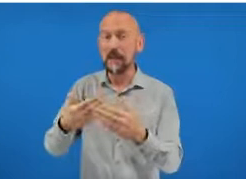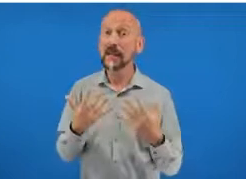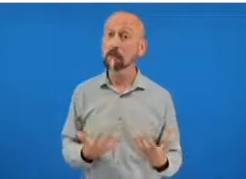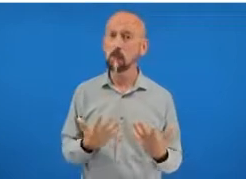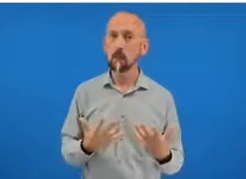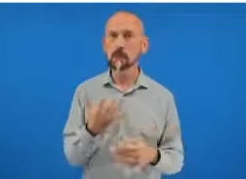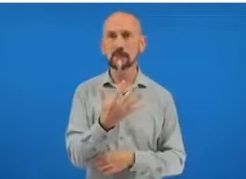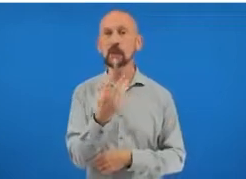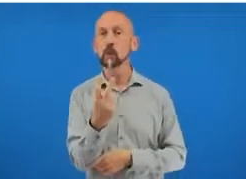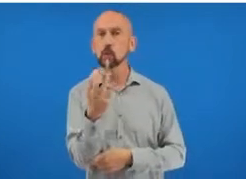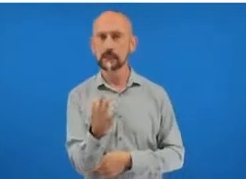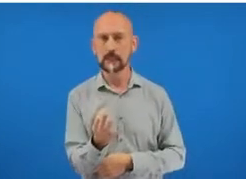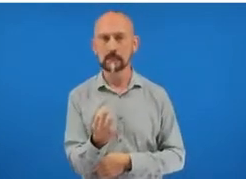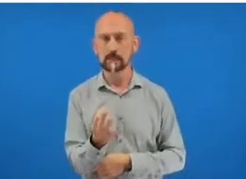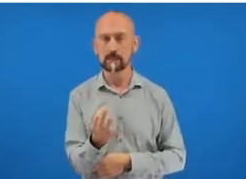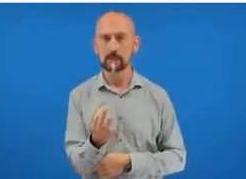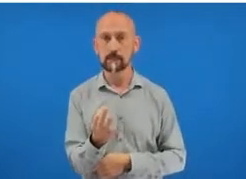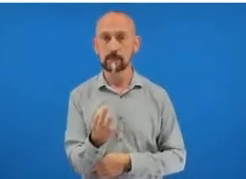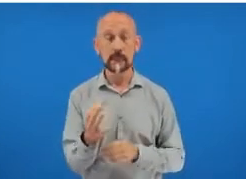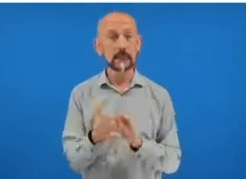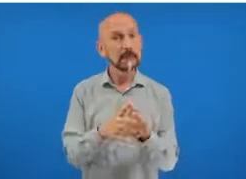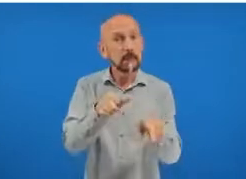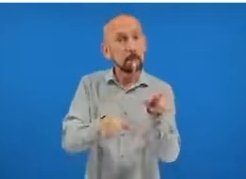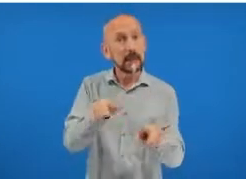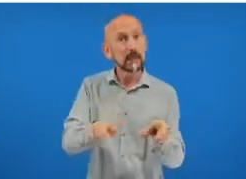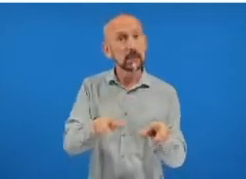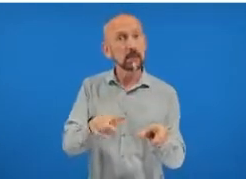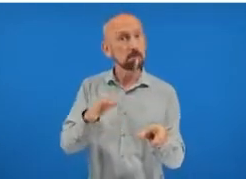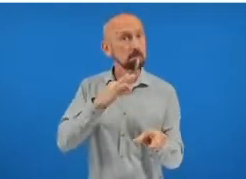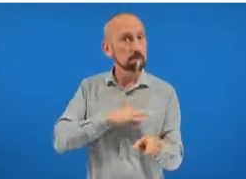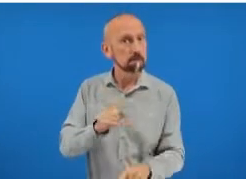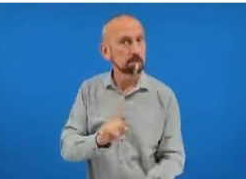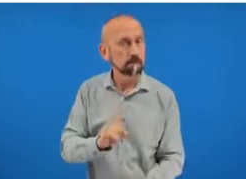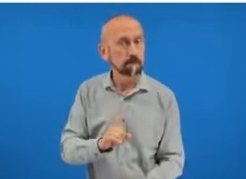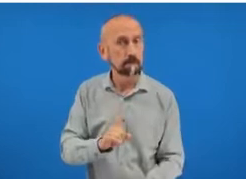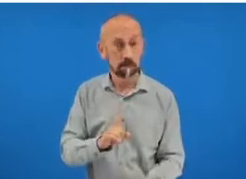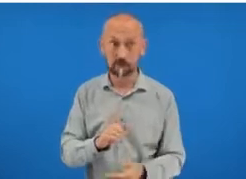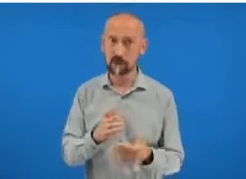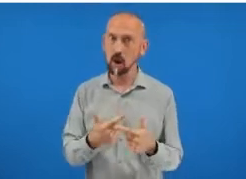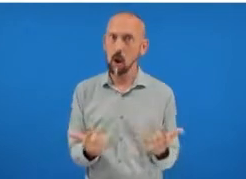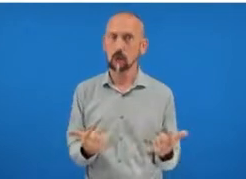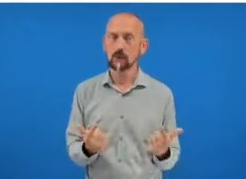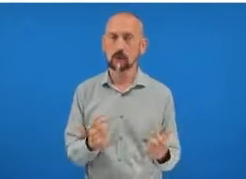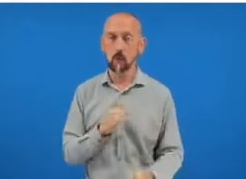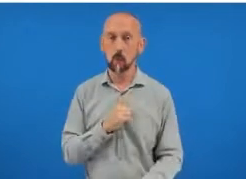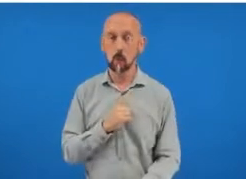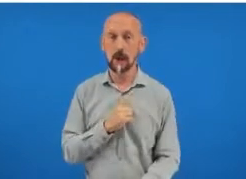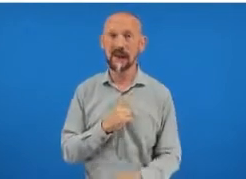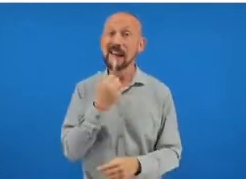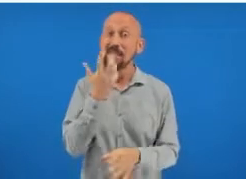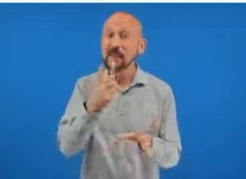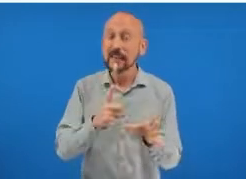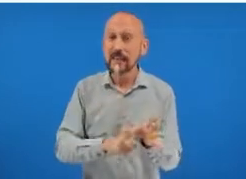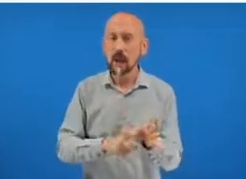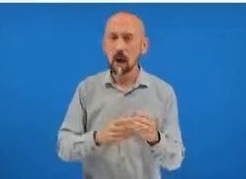What does this mean to patients? Well, it means an awful lot. It means that currently each year, more than